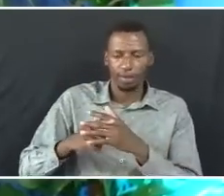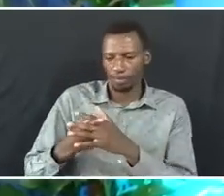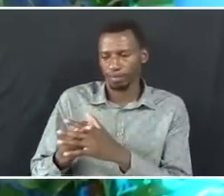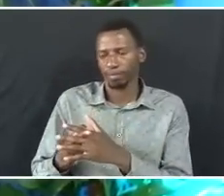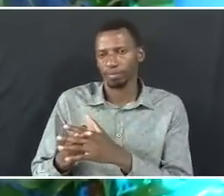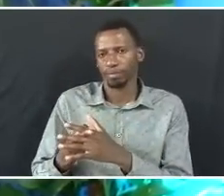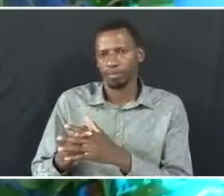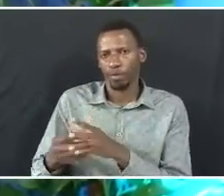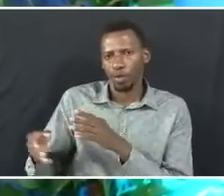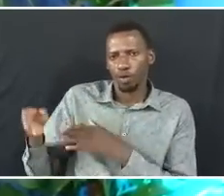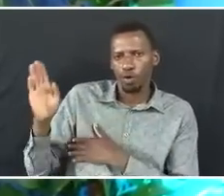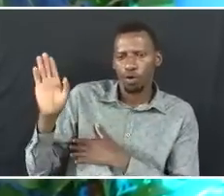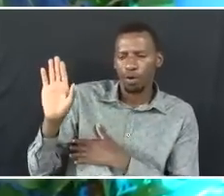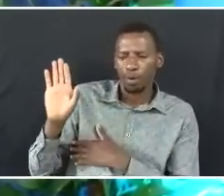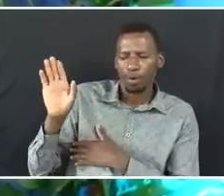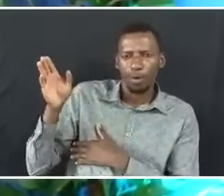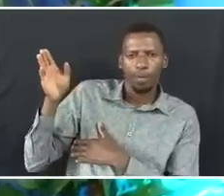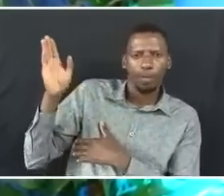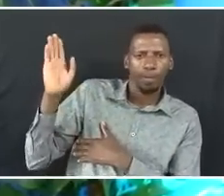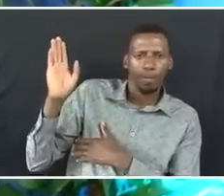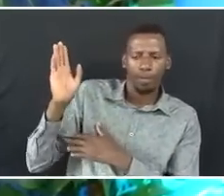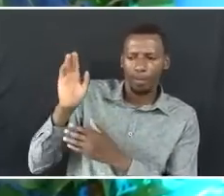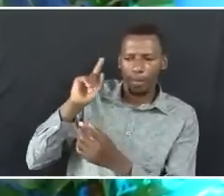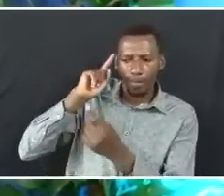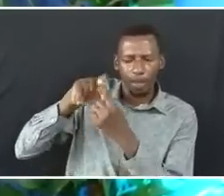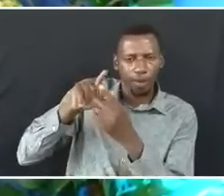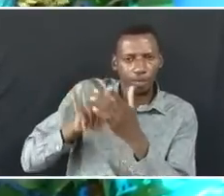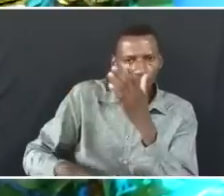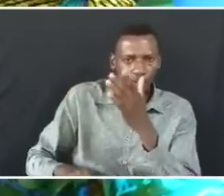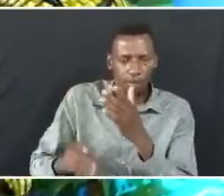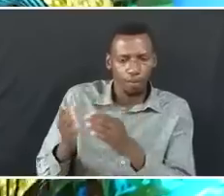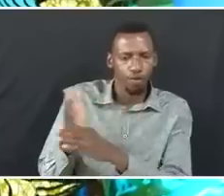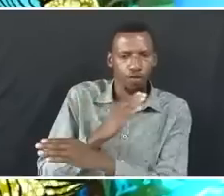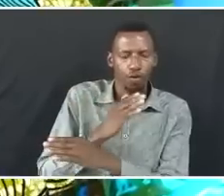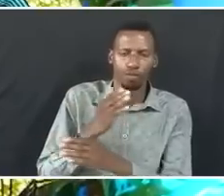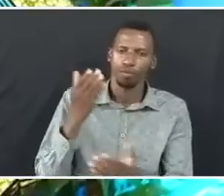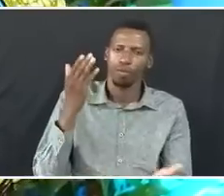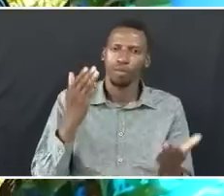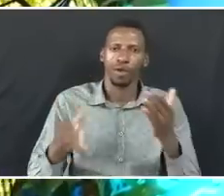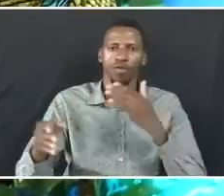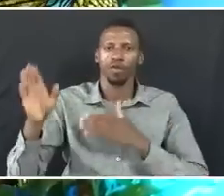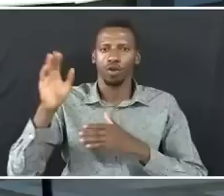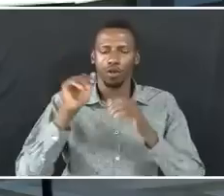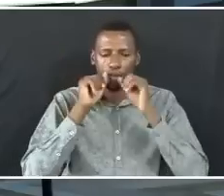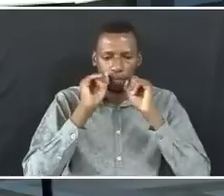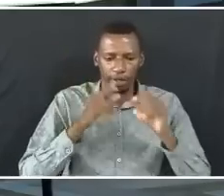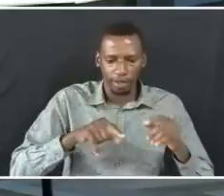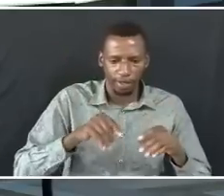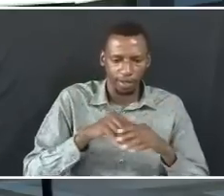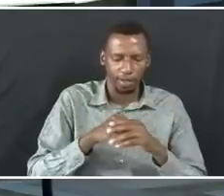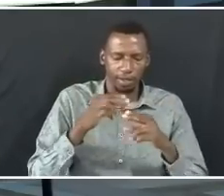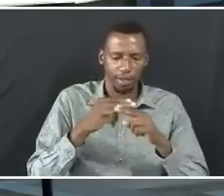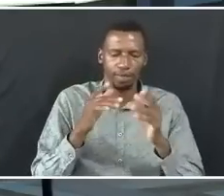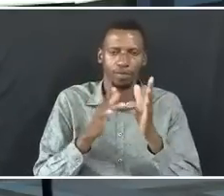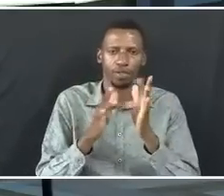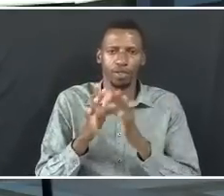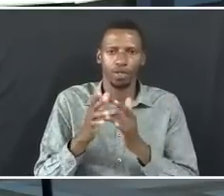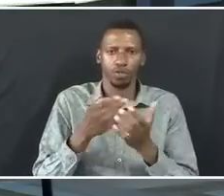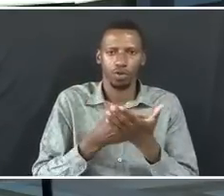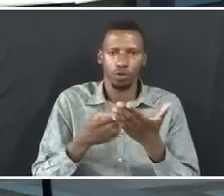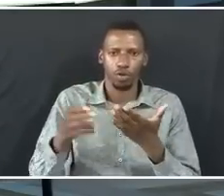God's intention? May the Lord bless us in Jesus' holy name. Amen. Heavenly Father,